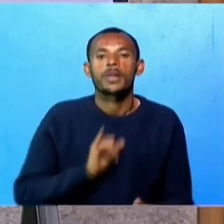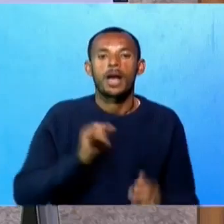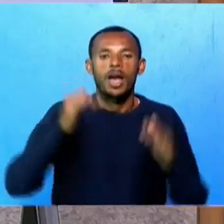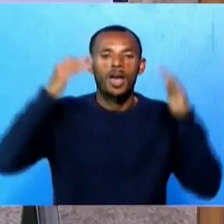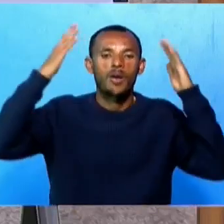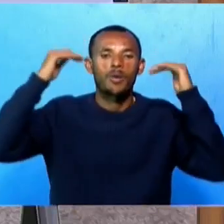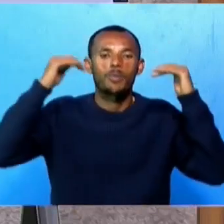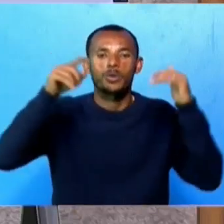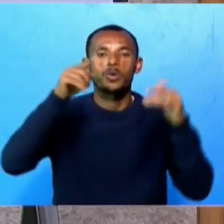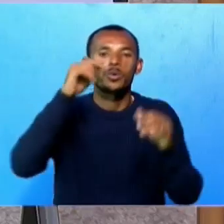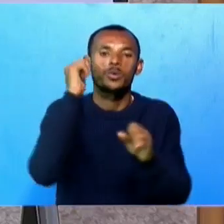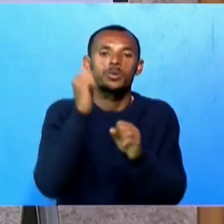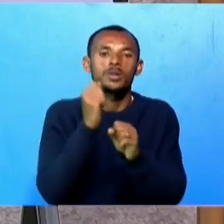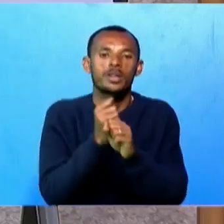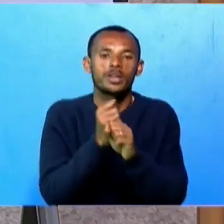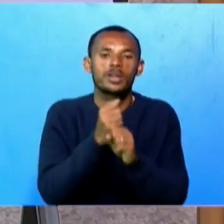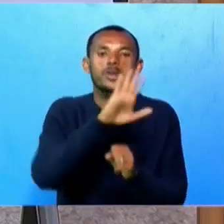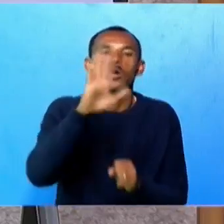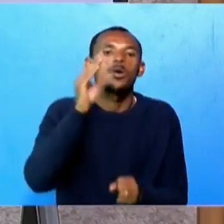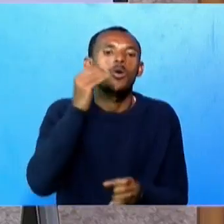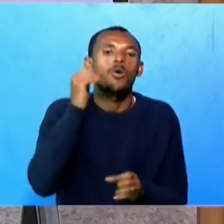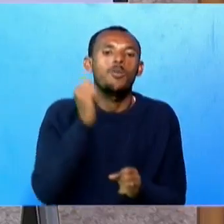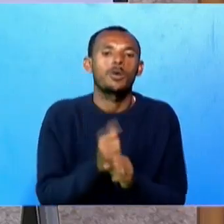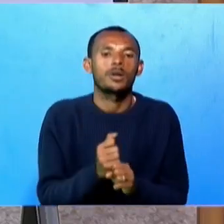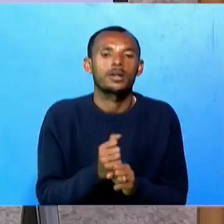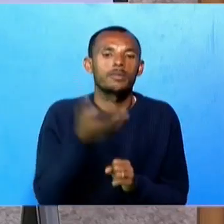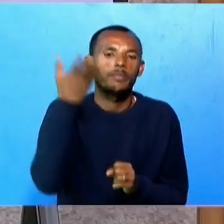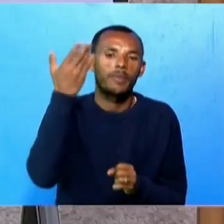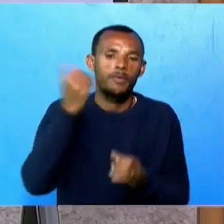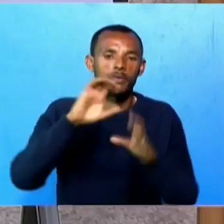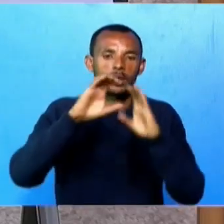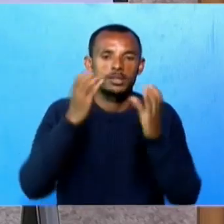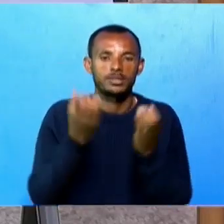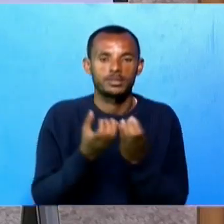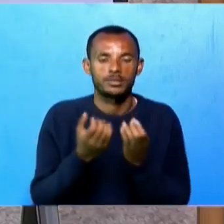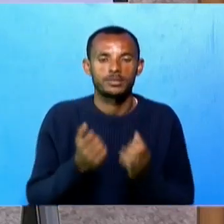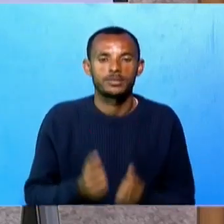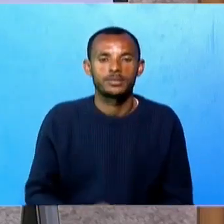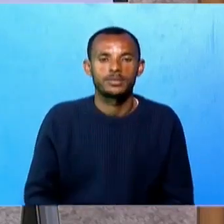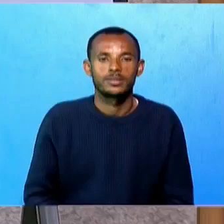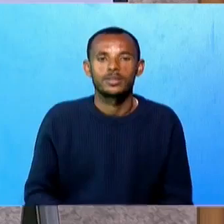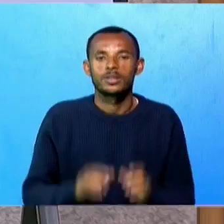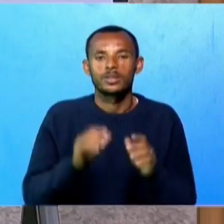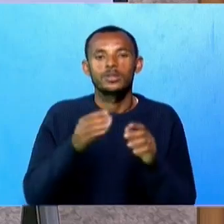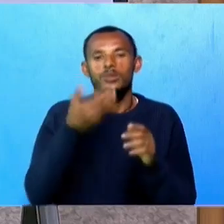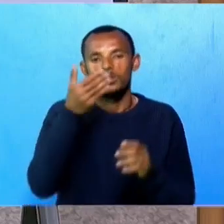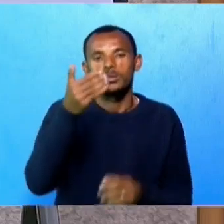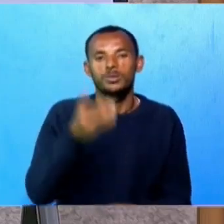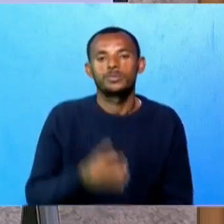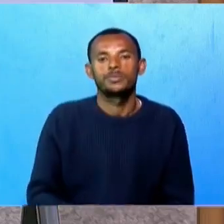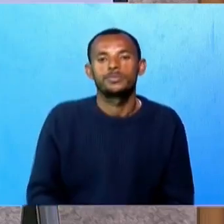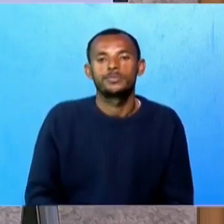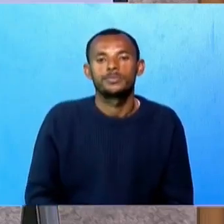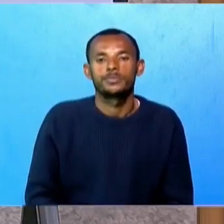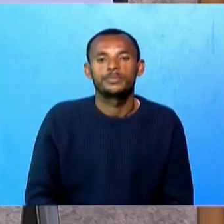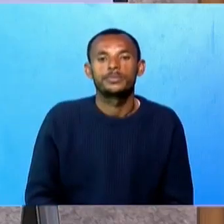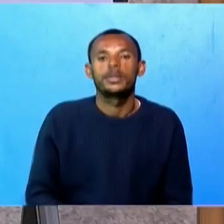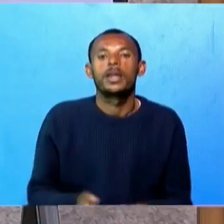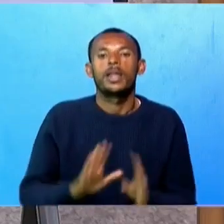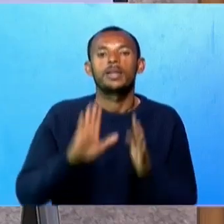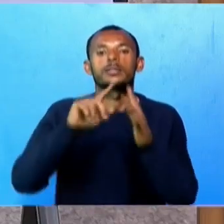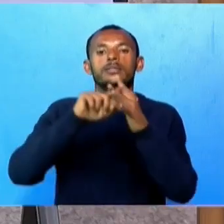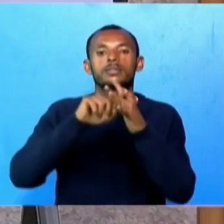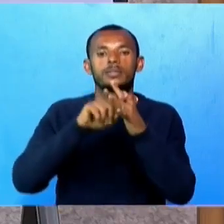you did the homework regarding the previous lesson. All right, so let's